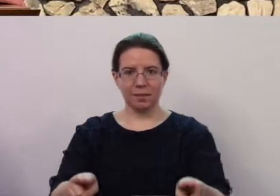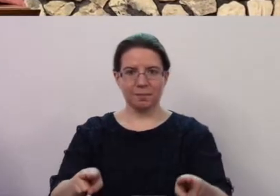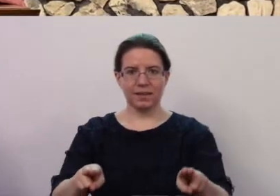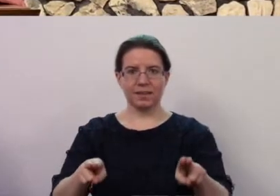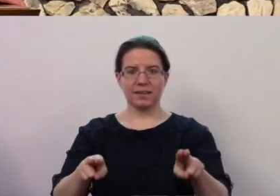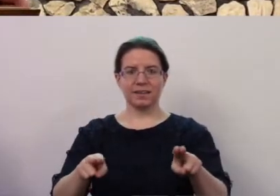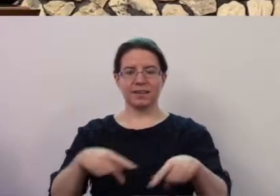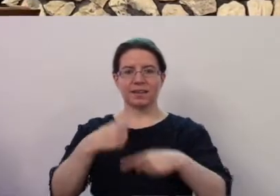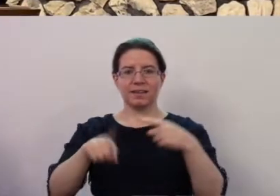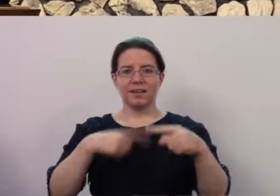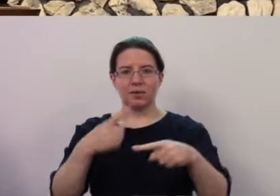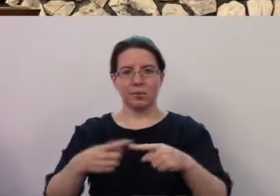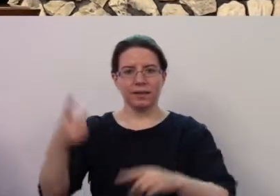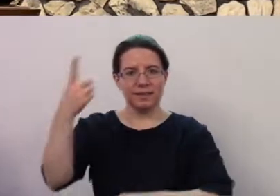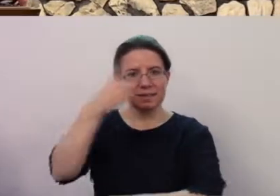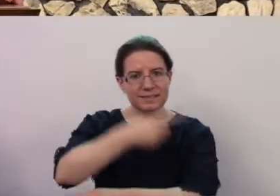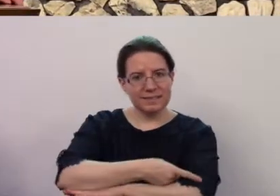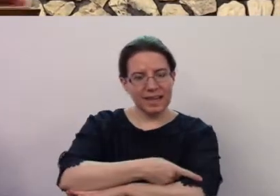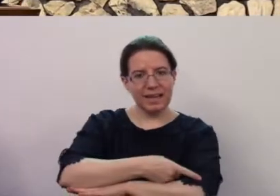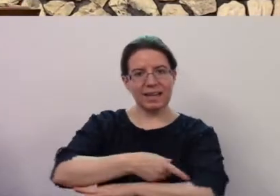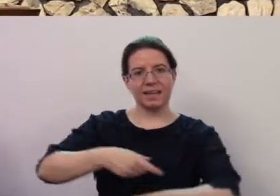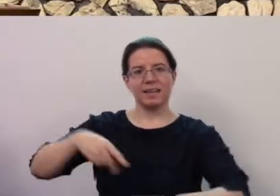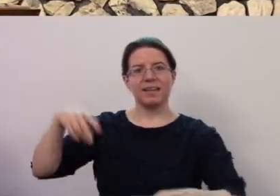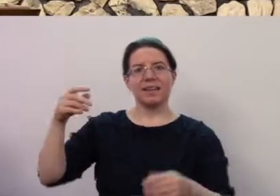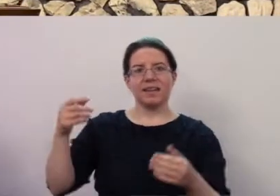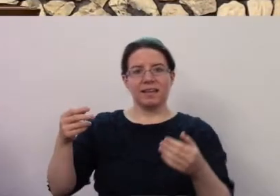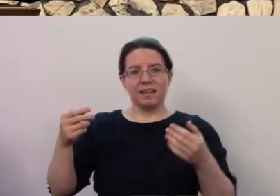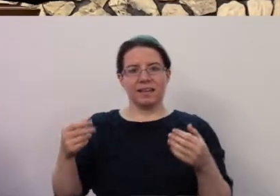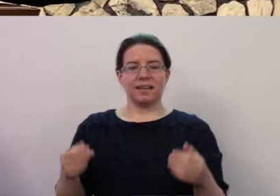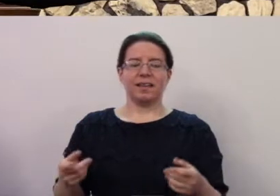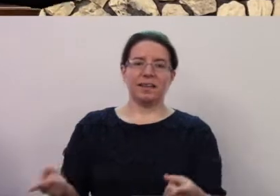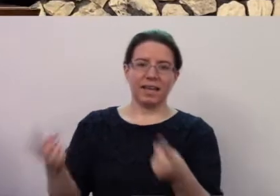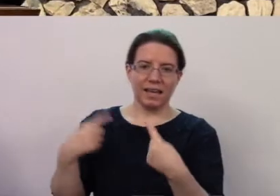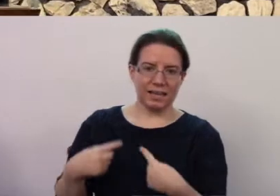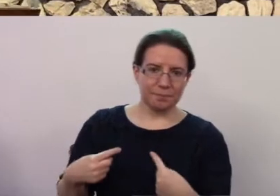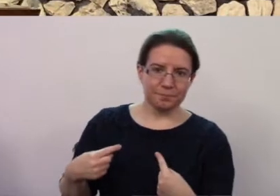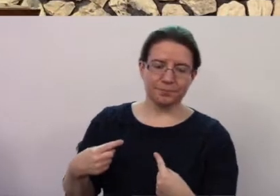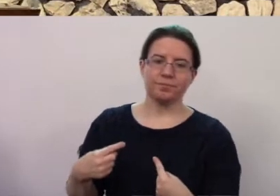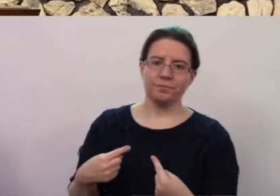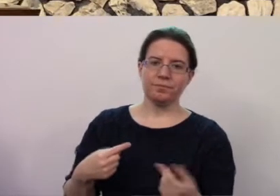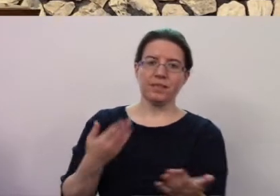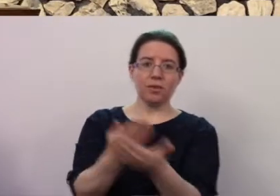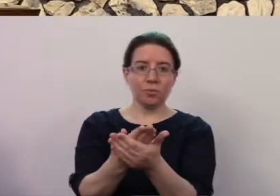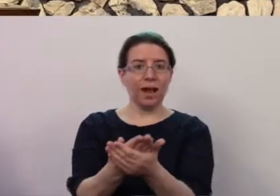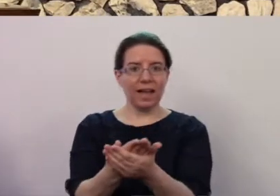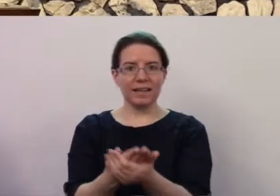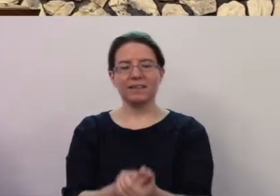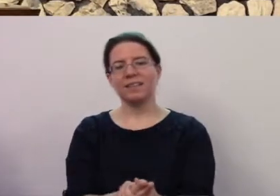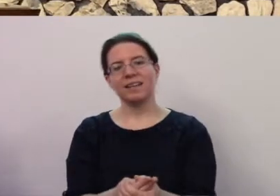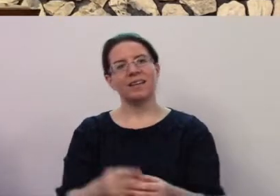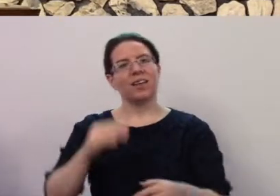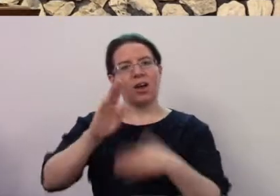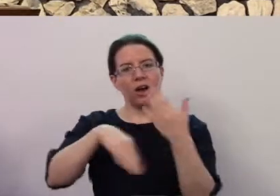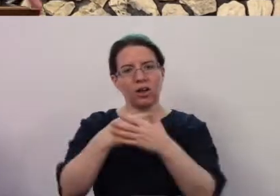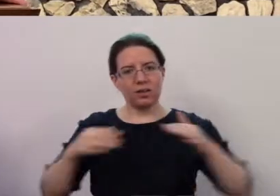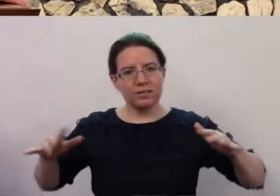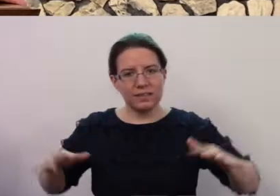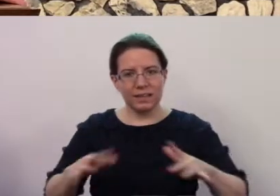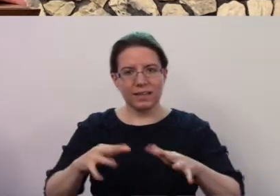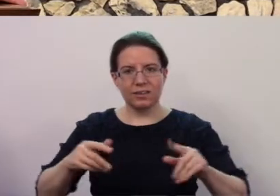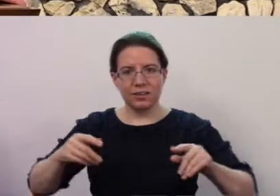2, 1 through 4, I can have Bryson quoted for me. And when the day of Pentecost was fully come, they were all in one accord in one place.